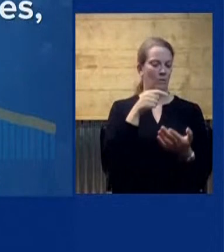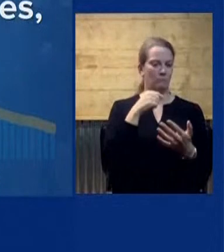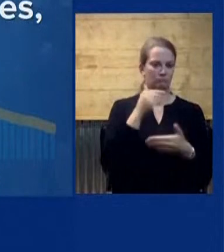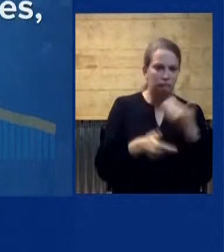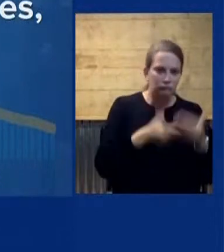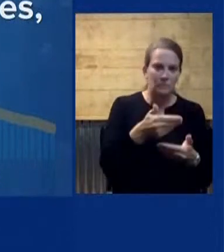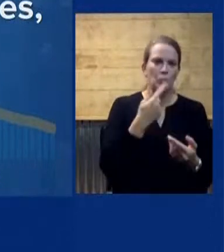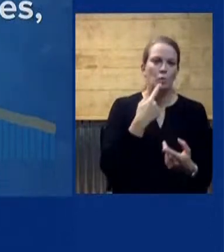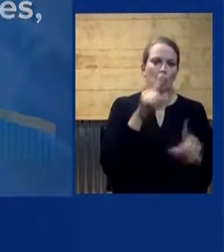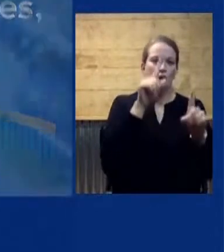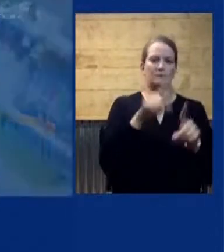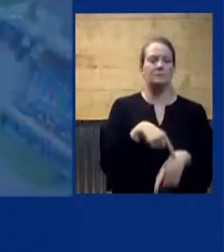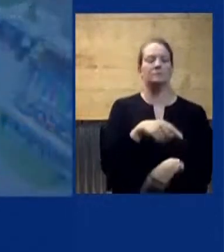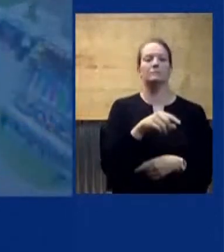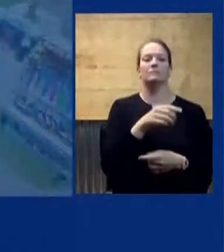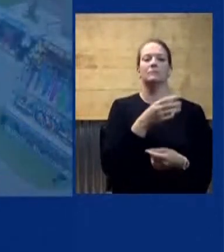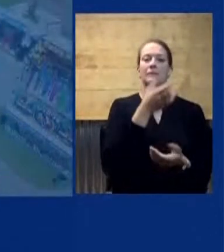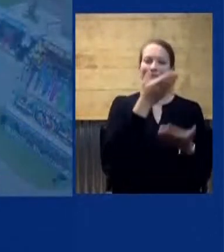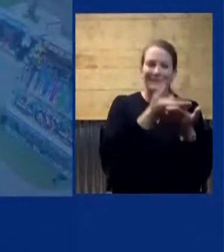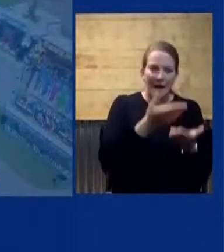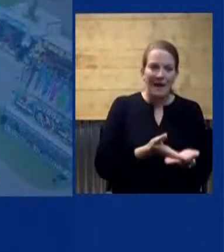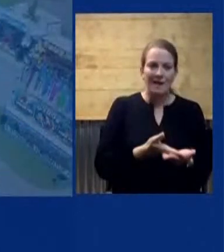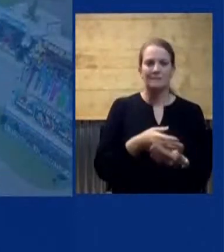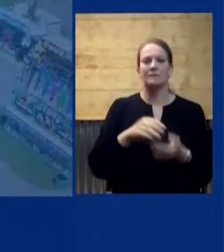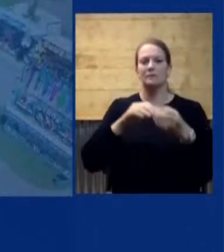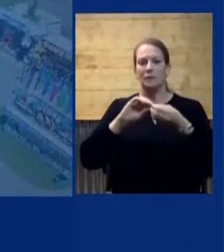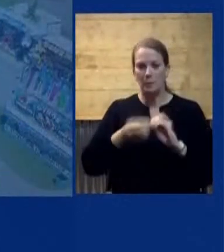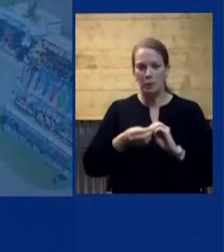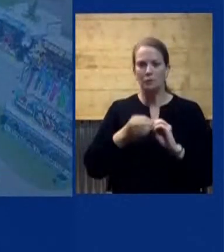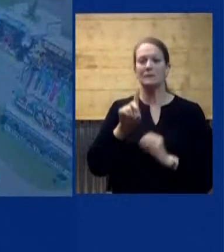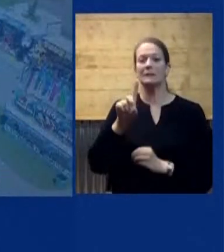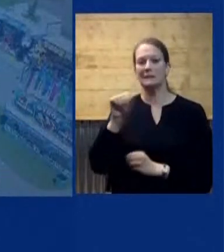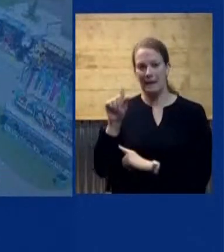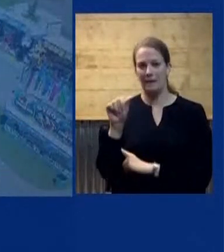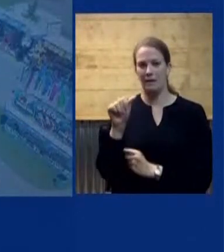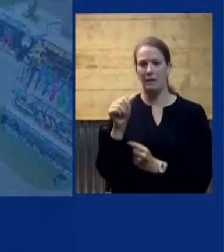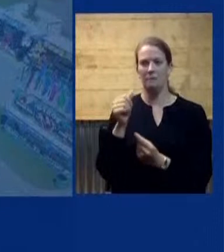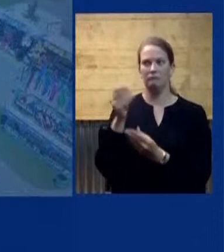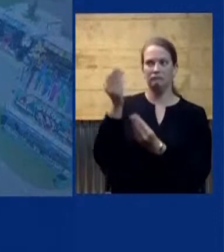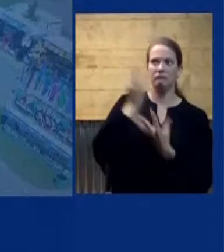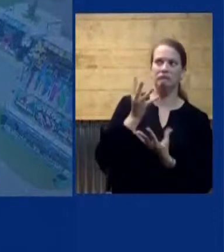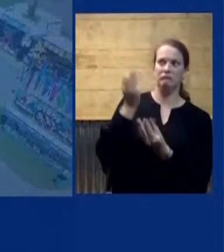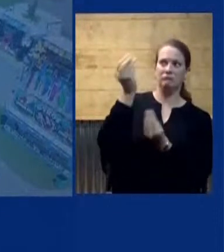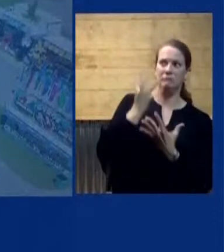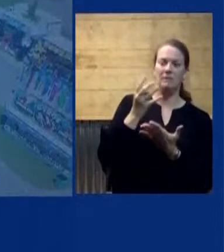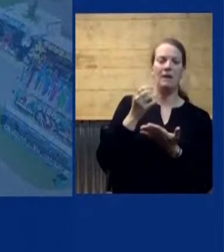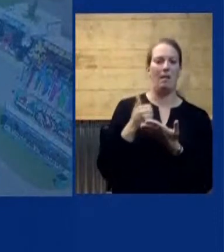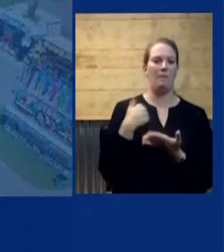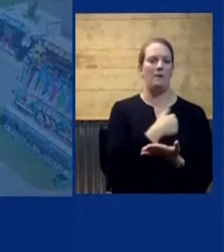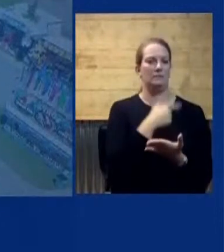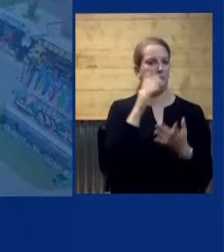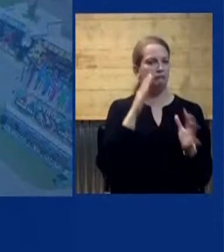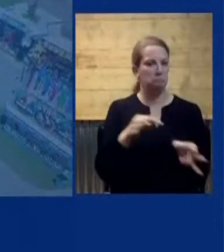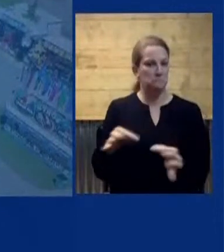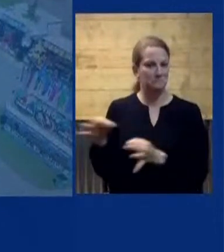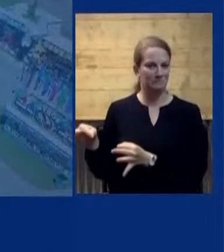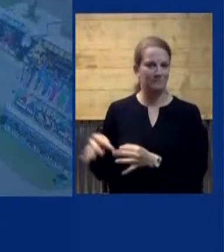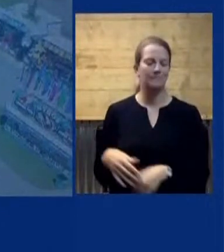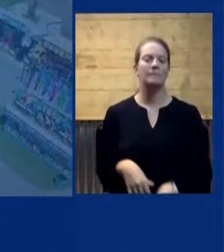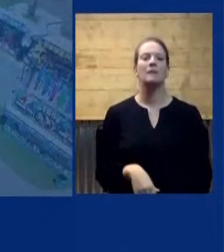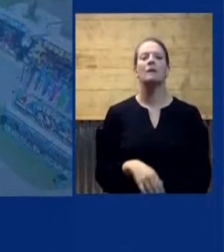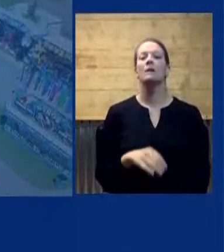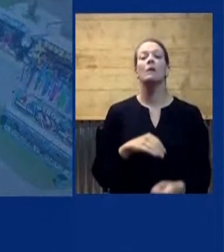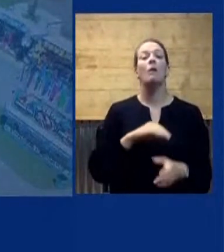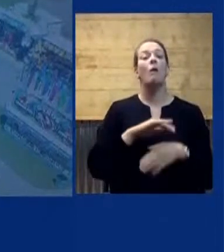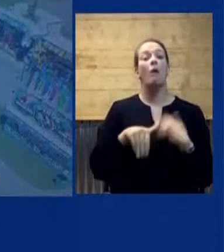do that, following the data, following the facts, which informs our reopening. All county fairs will be